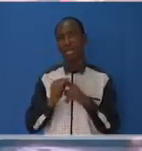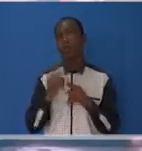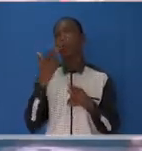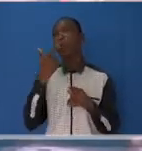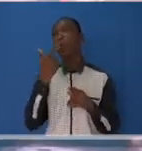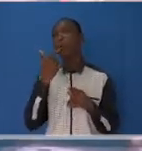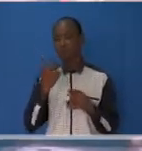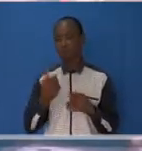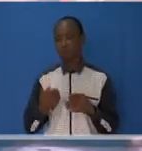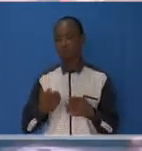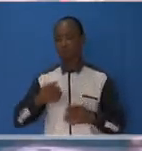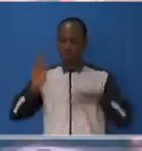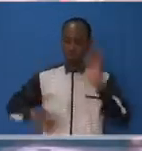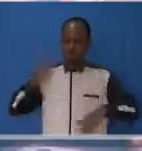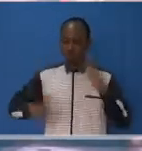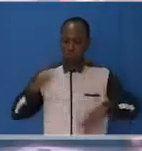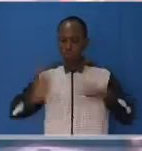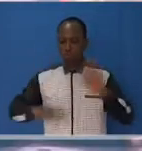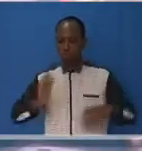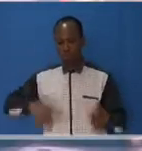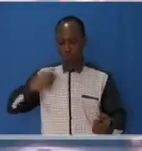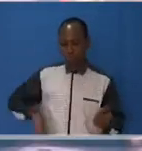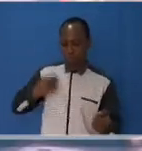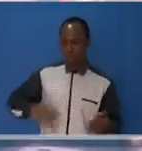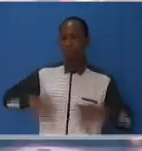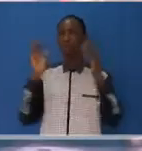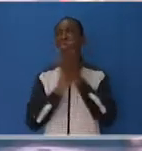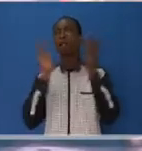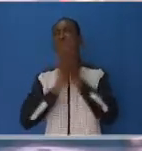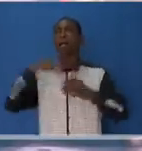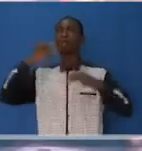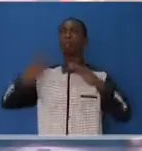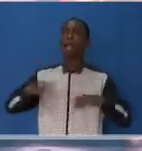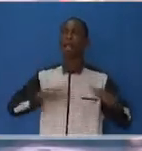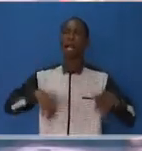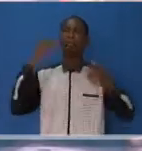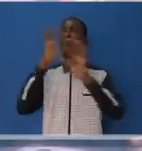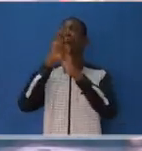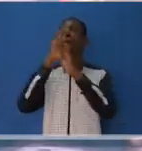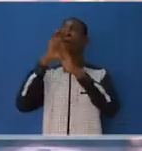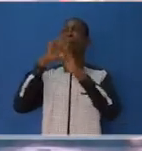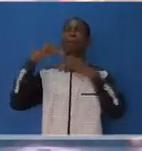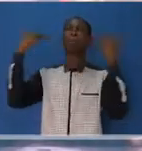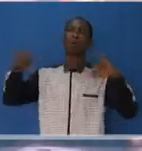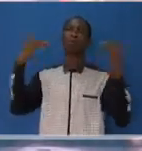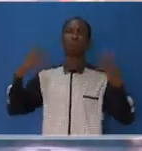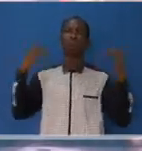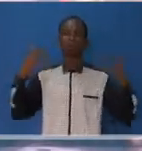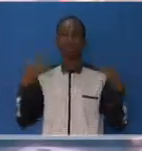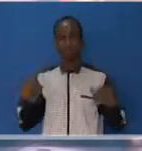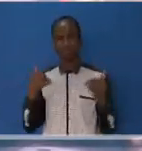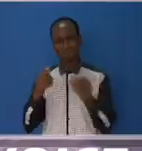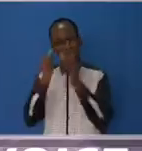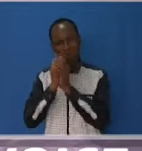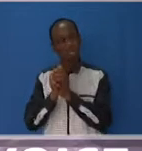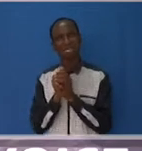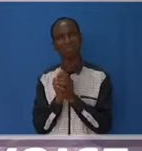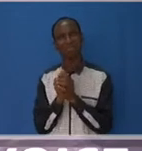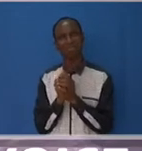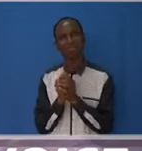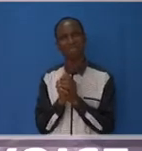asa ene nsembo ene guitar ne organ ne totrobento na omode ye esom enemre